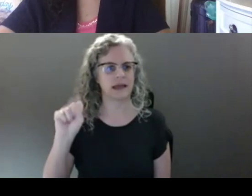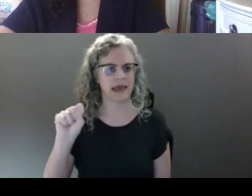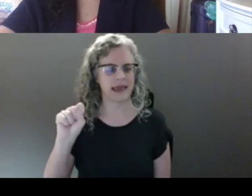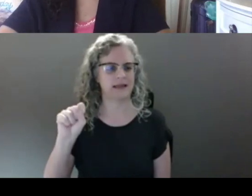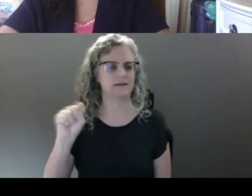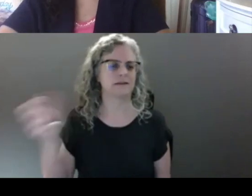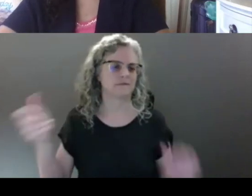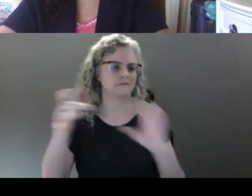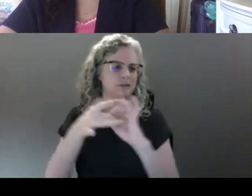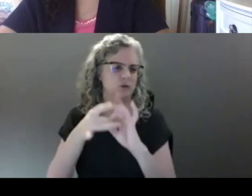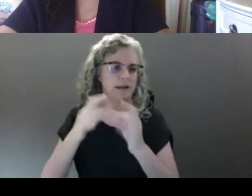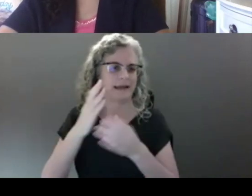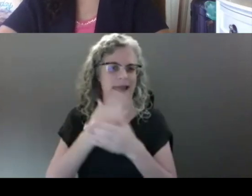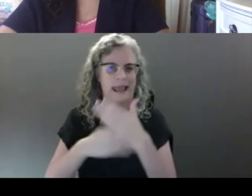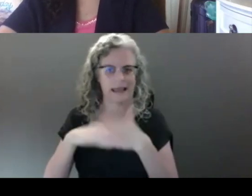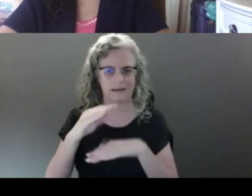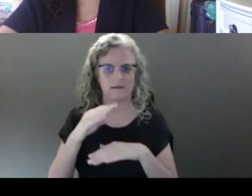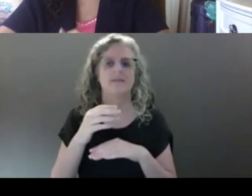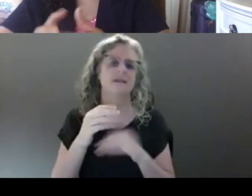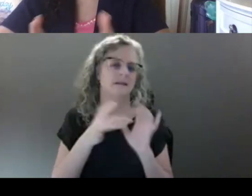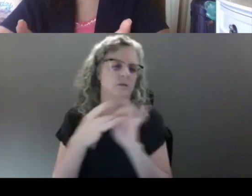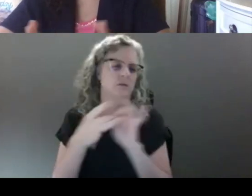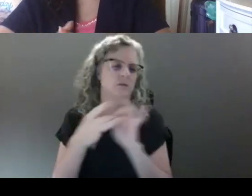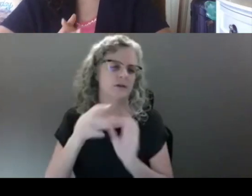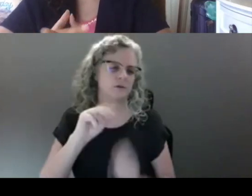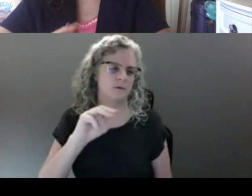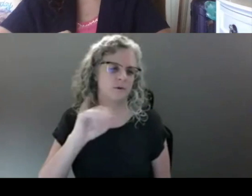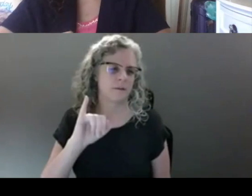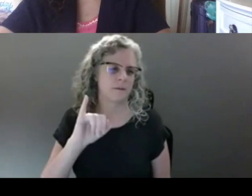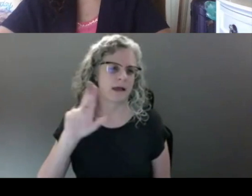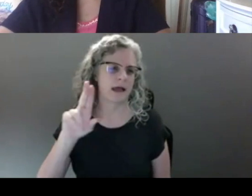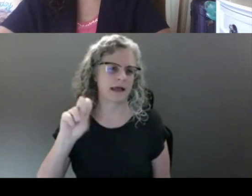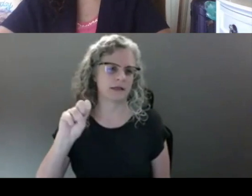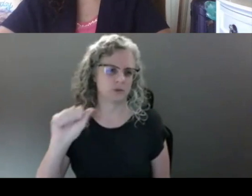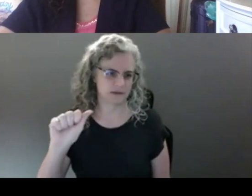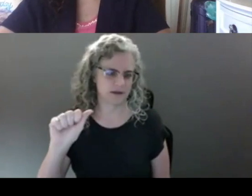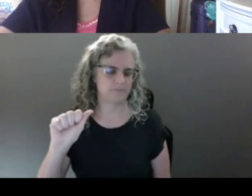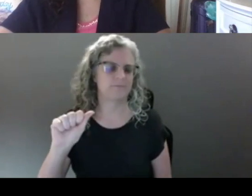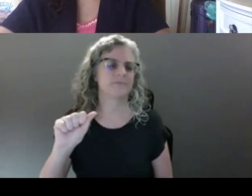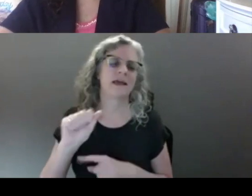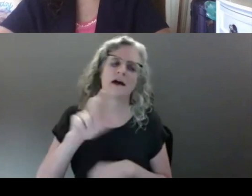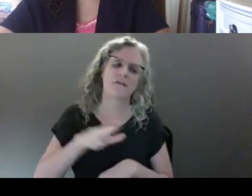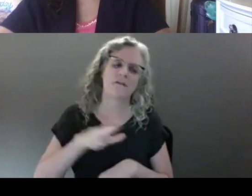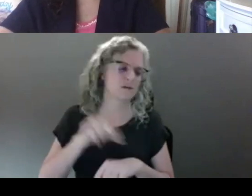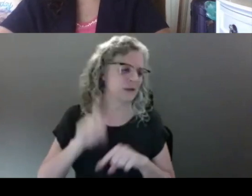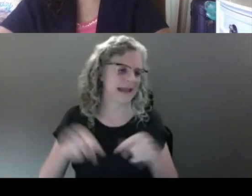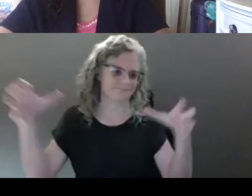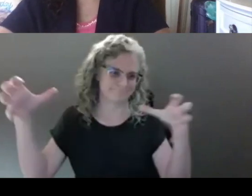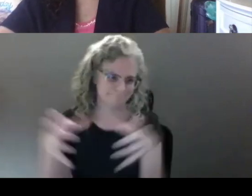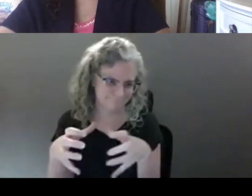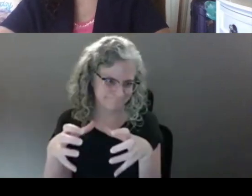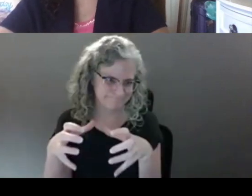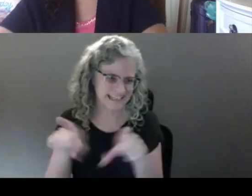Exchange at MIUSA. And it's going to be a virtual gathering of disability and